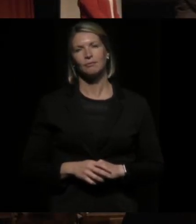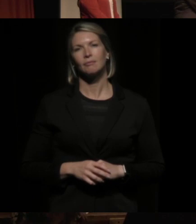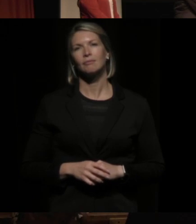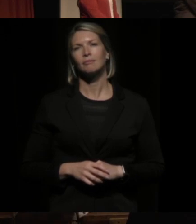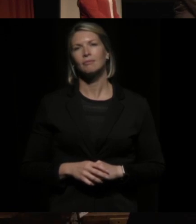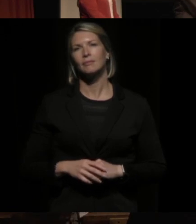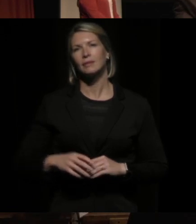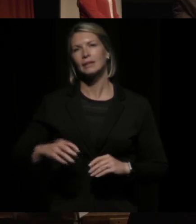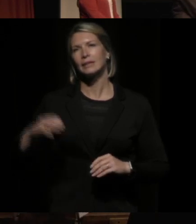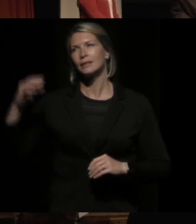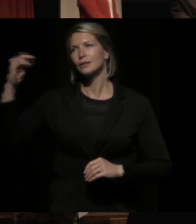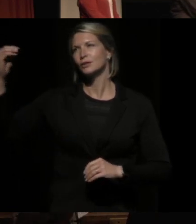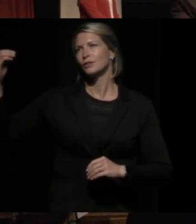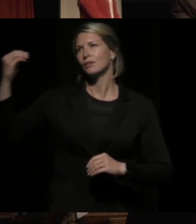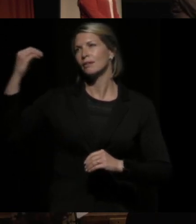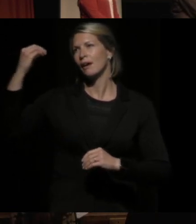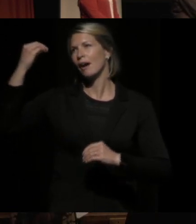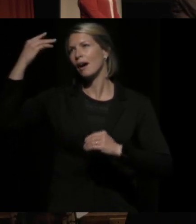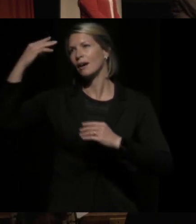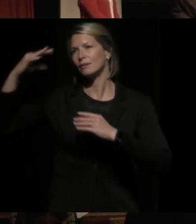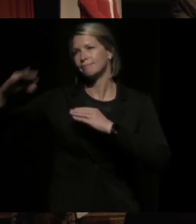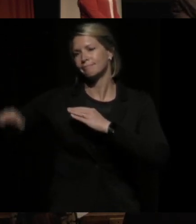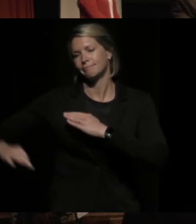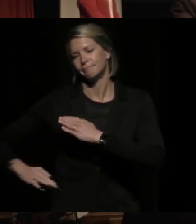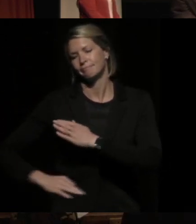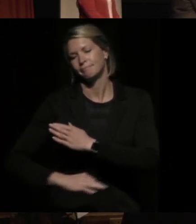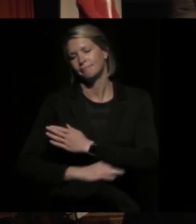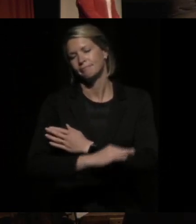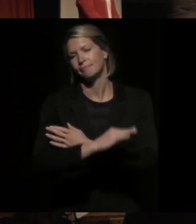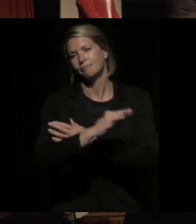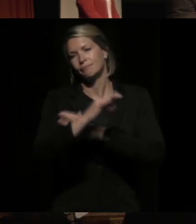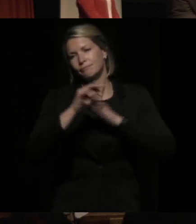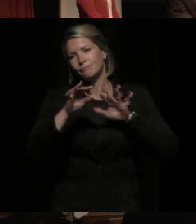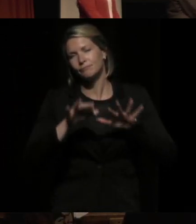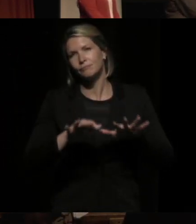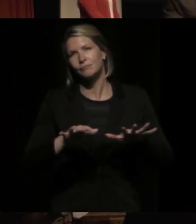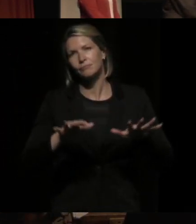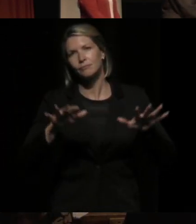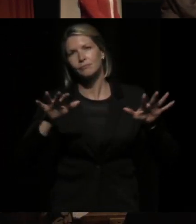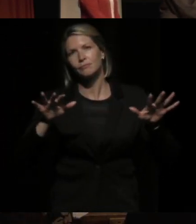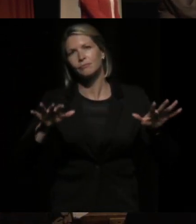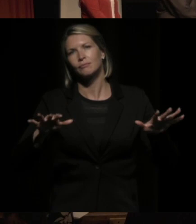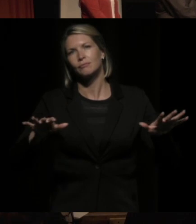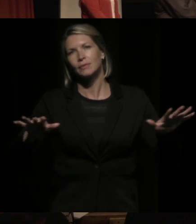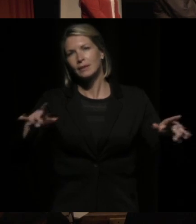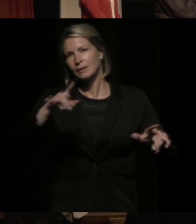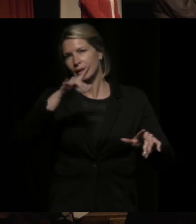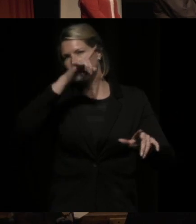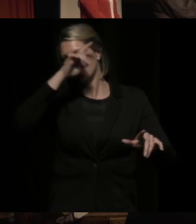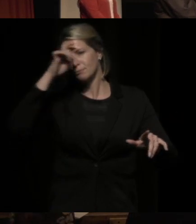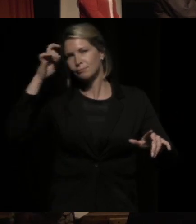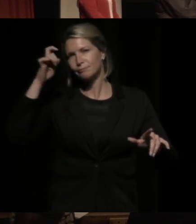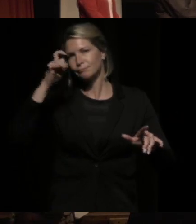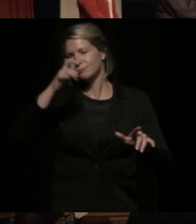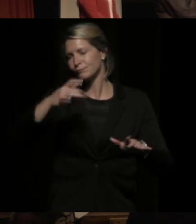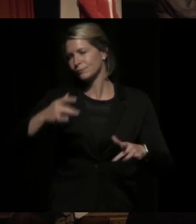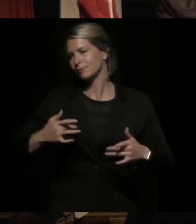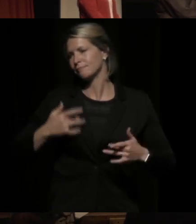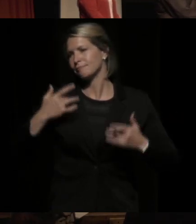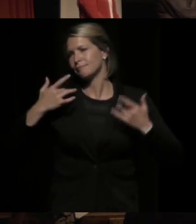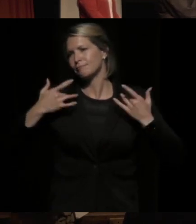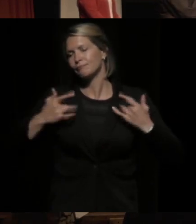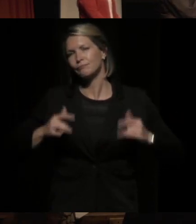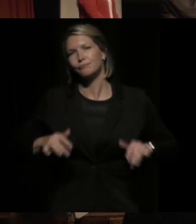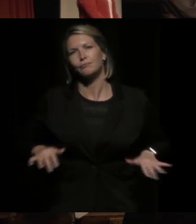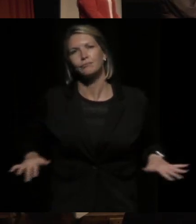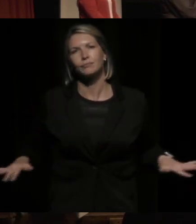When sun rays crown thy pine-clad hills and summer